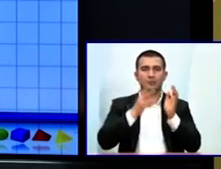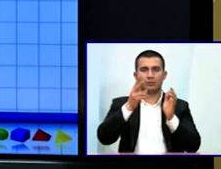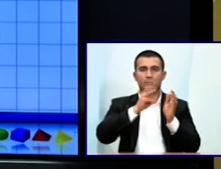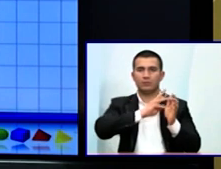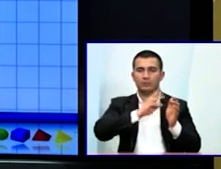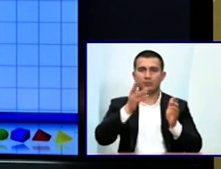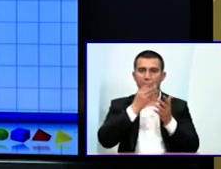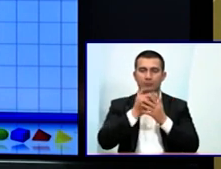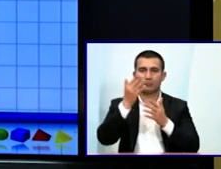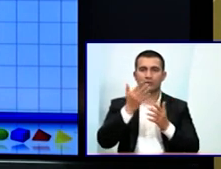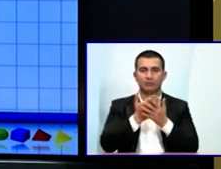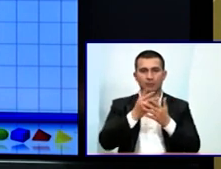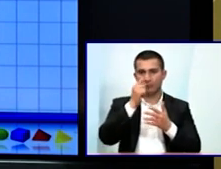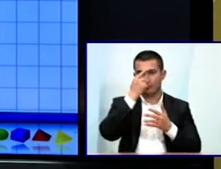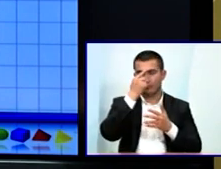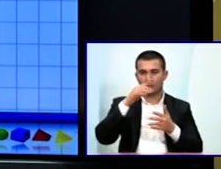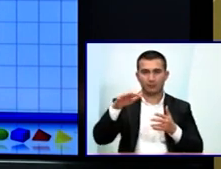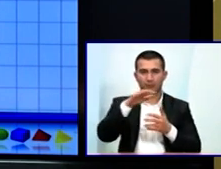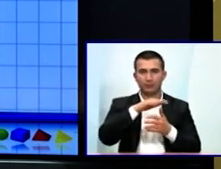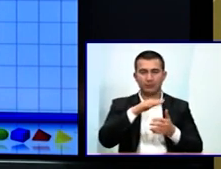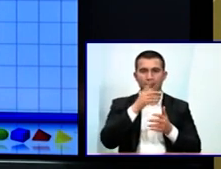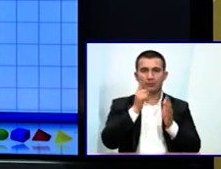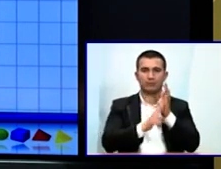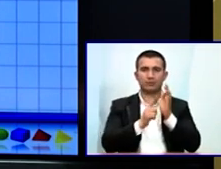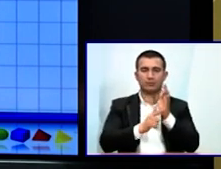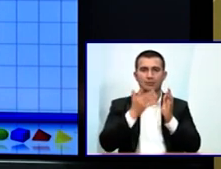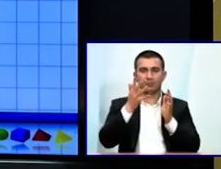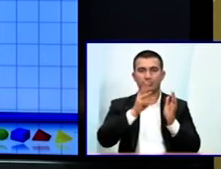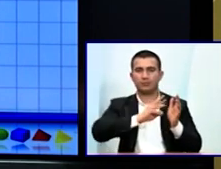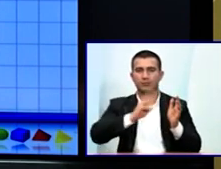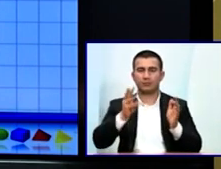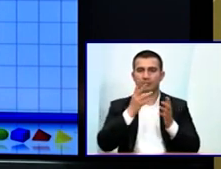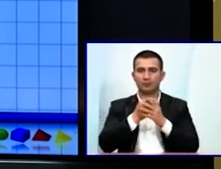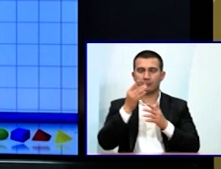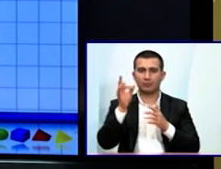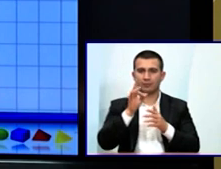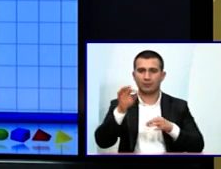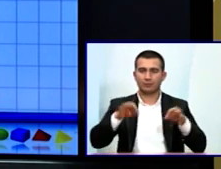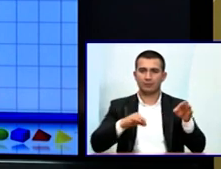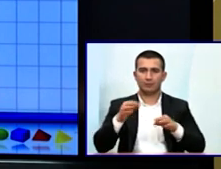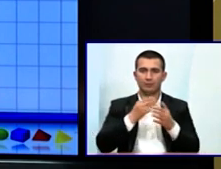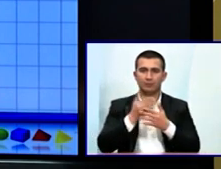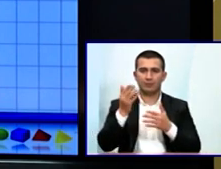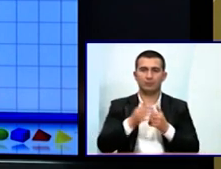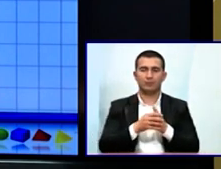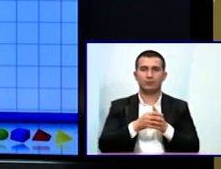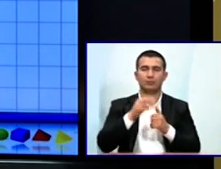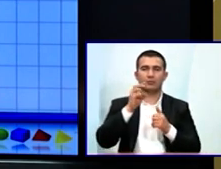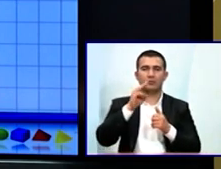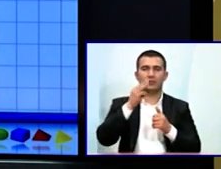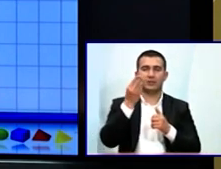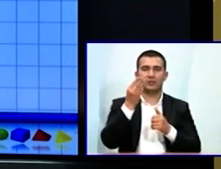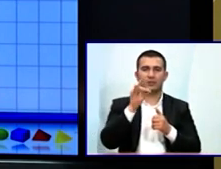teng. Hind okeanining yuzi 75 million kilometr kvadratga teng va Shimoliy muz okeanining